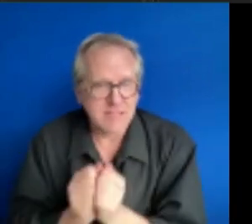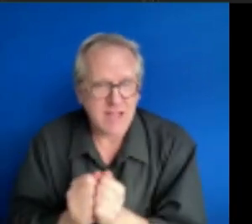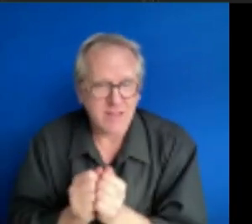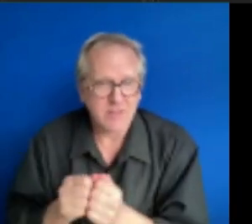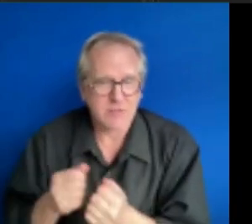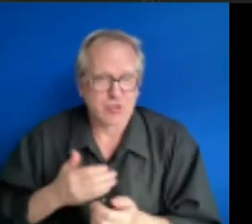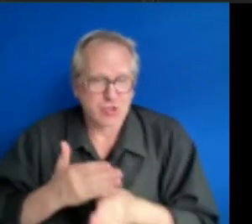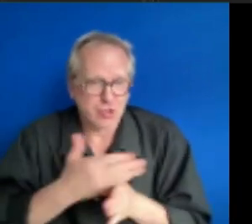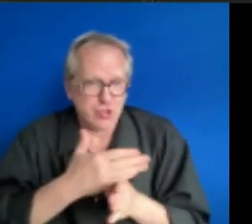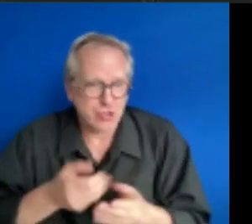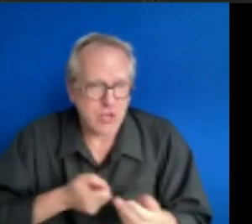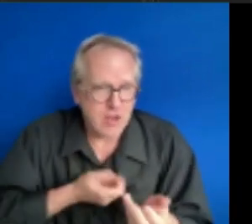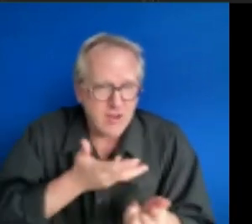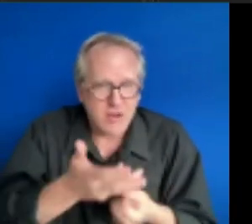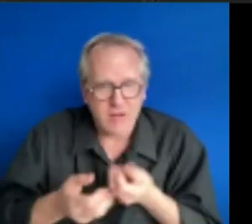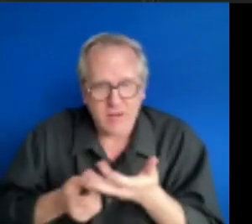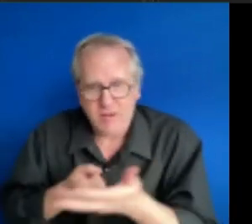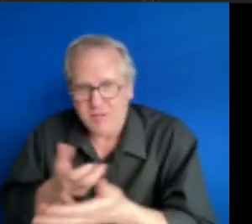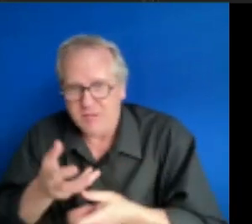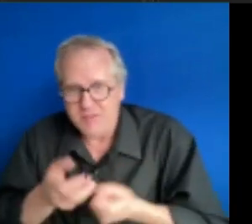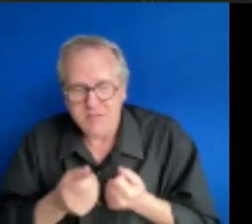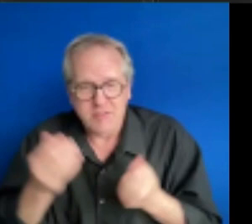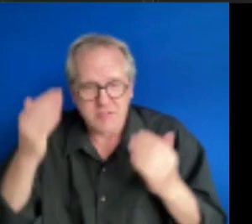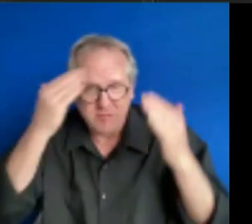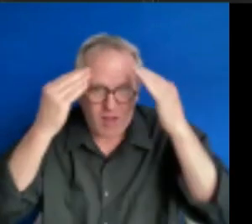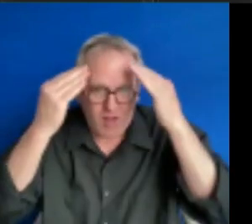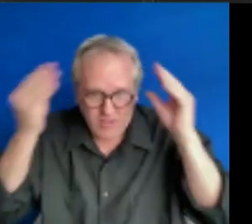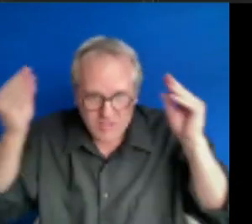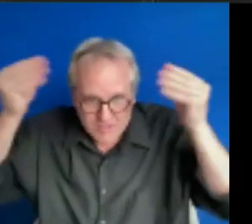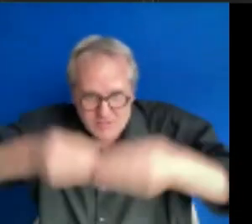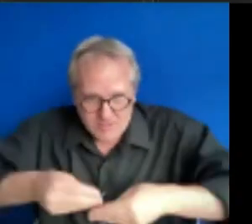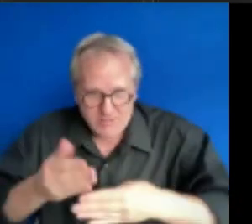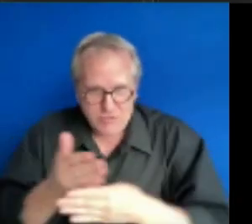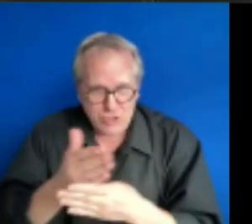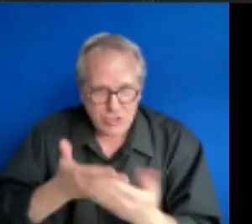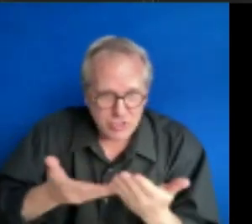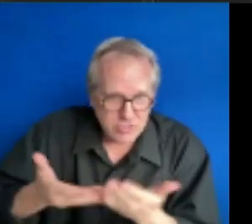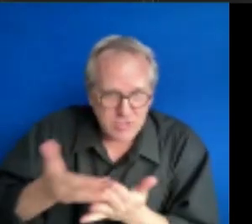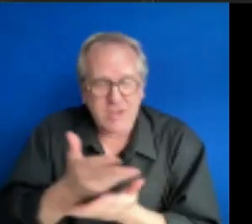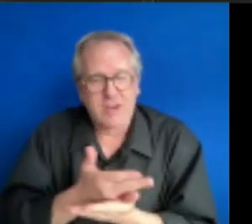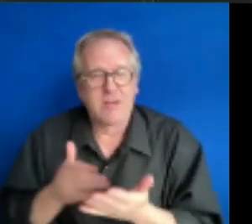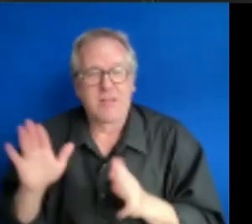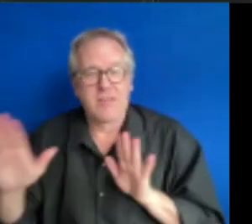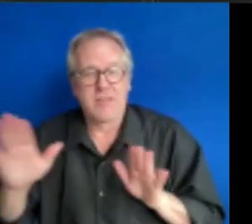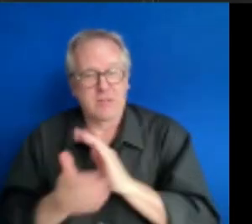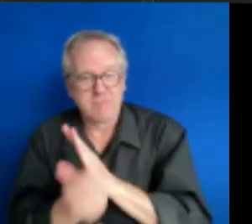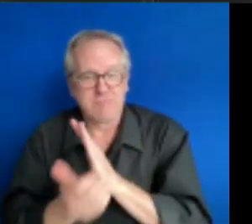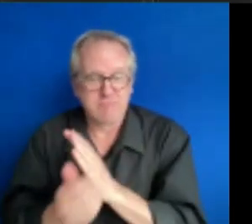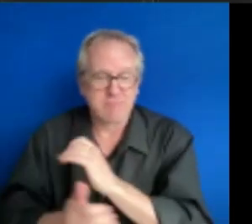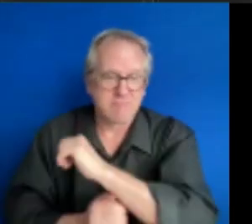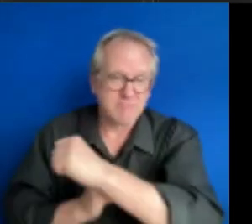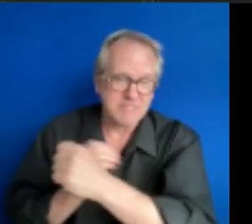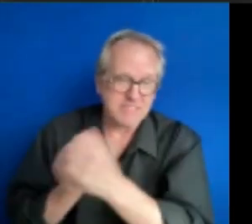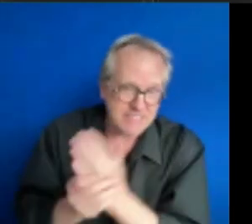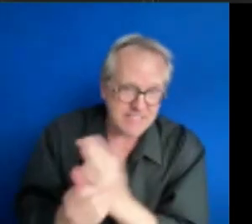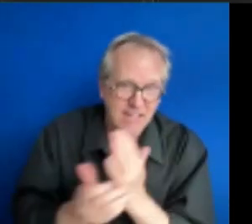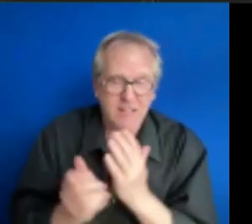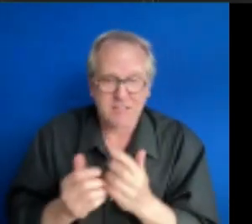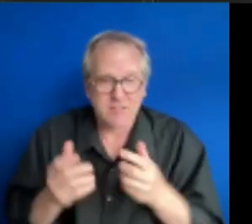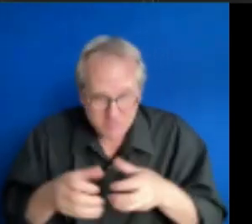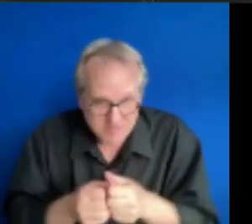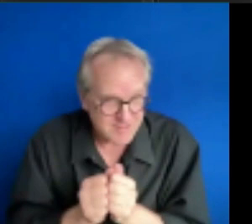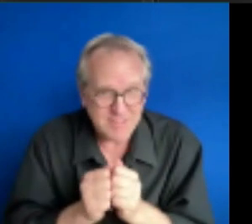share their experiences, pool their knowledge base, and pool their ability to be able to go out and change the